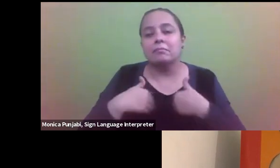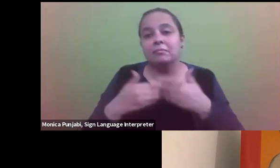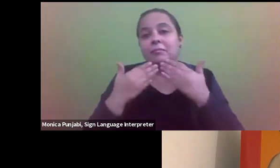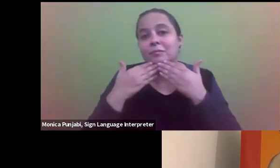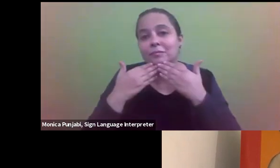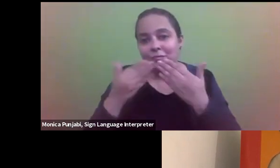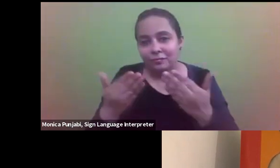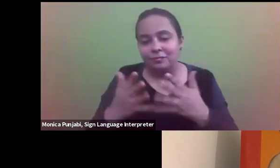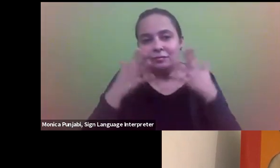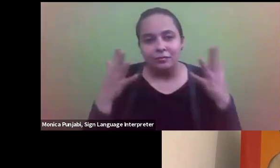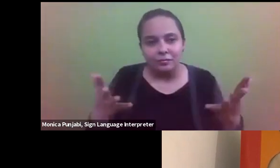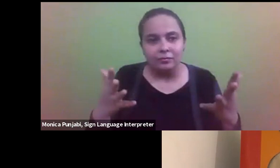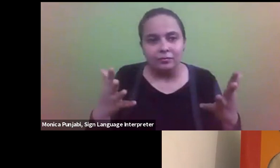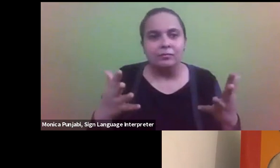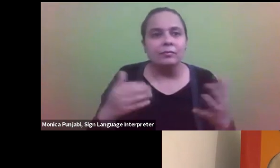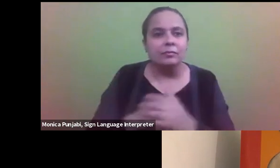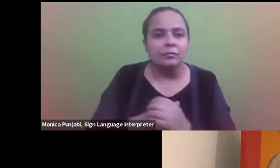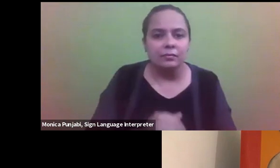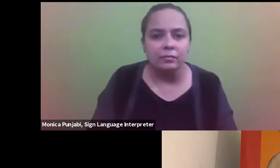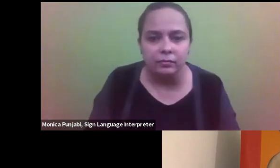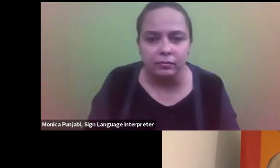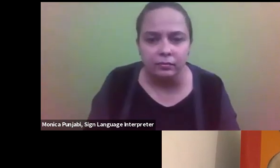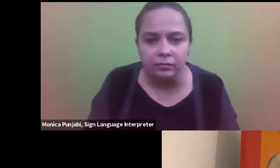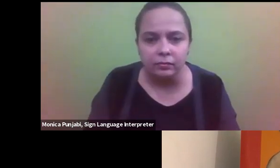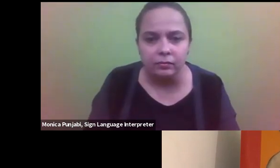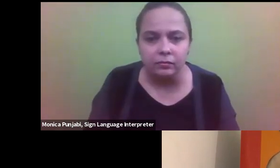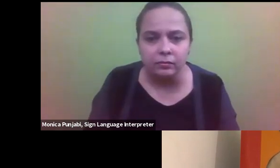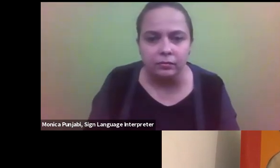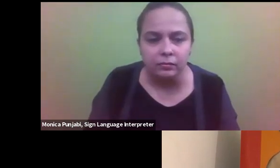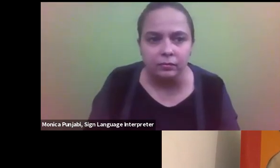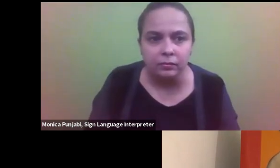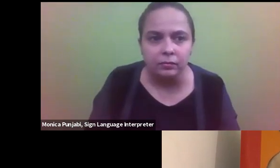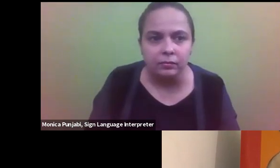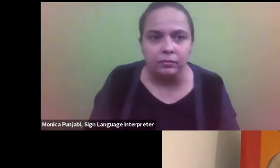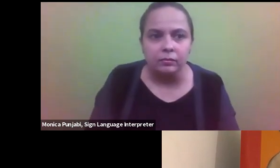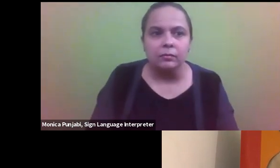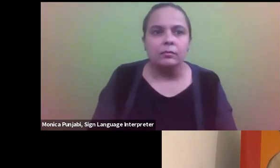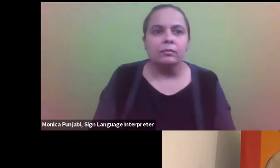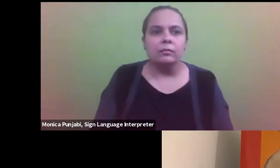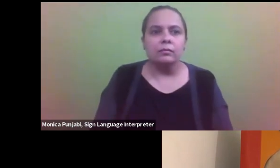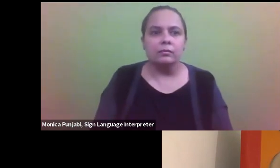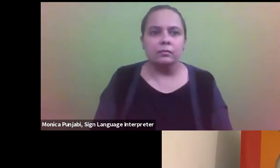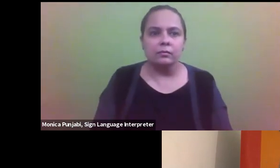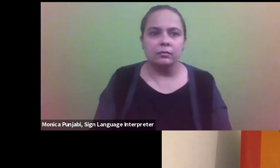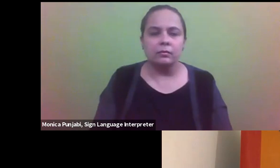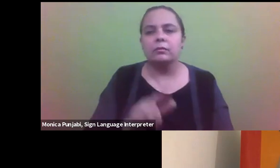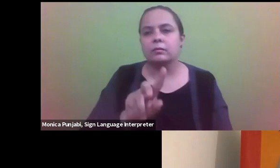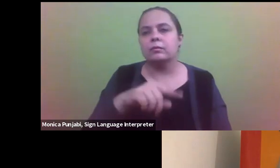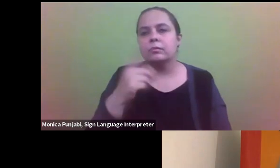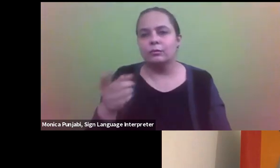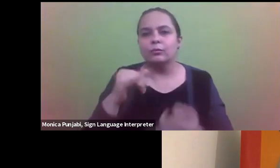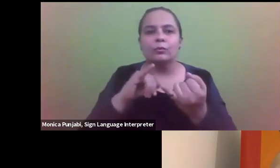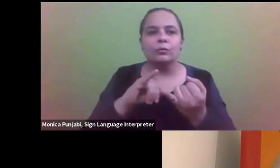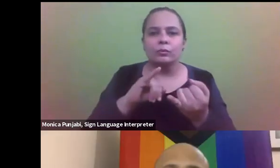If you don't mind, let's turn to your fellow panelist, and that is, we'll start with Shivangi Agarwal.